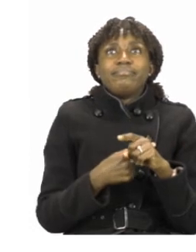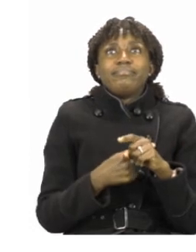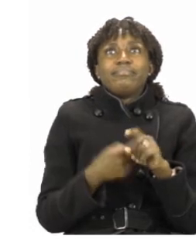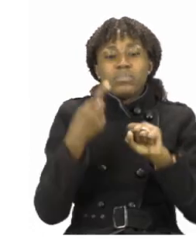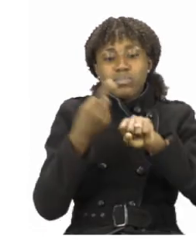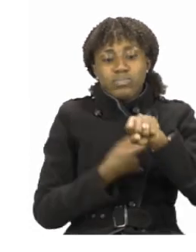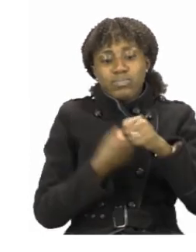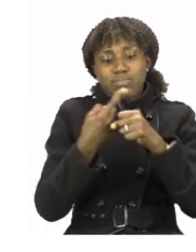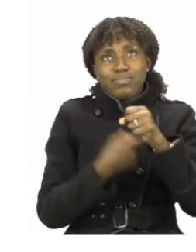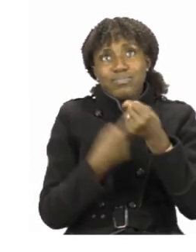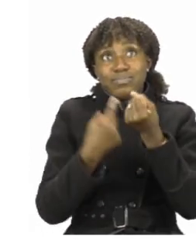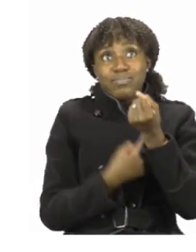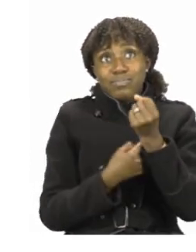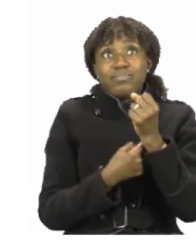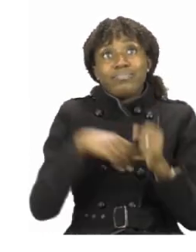potato,